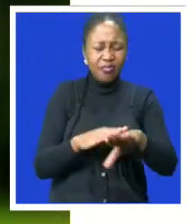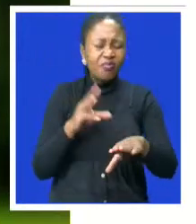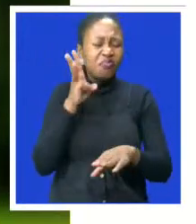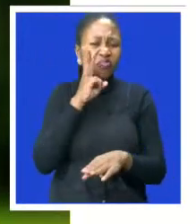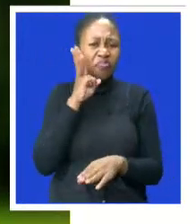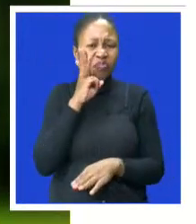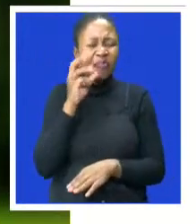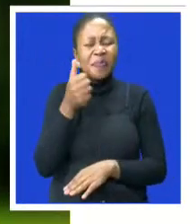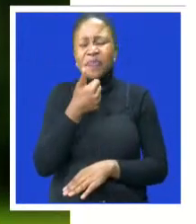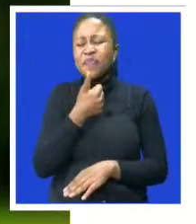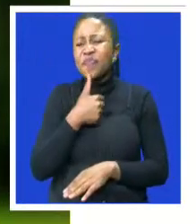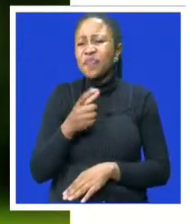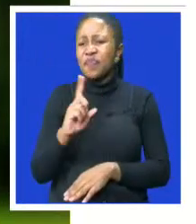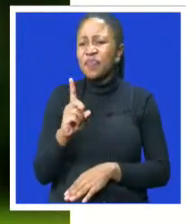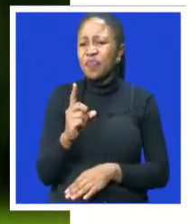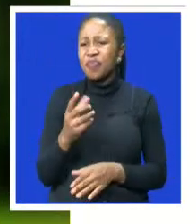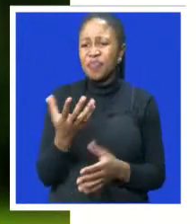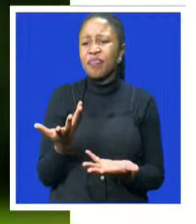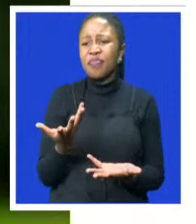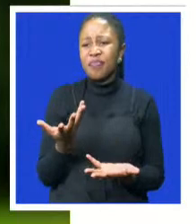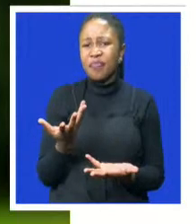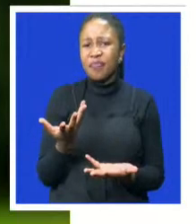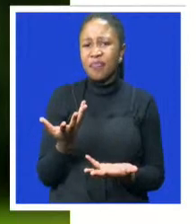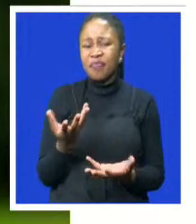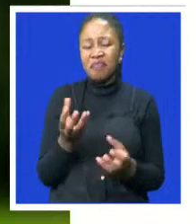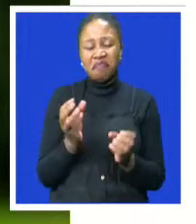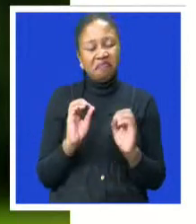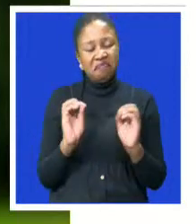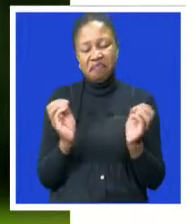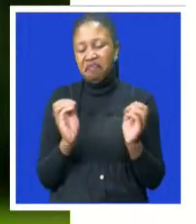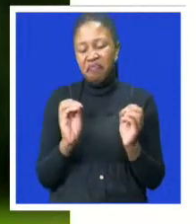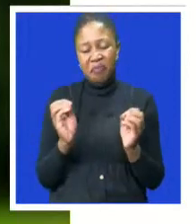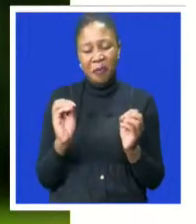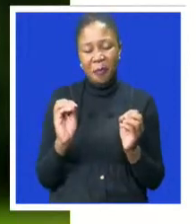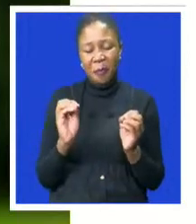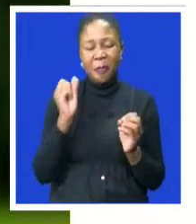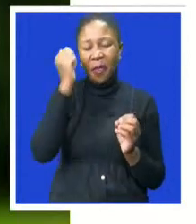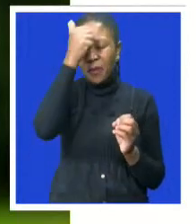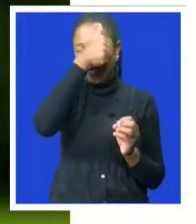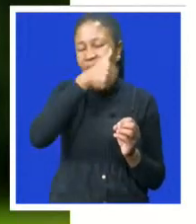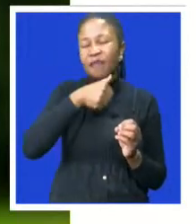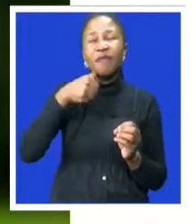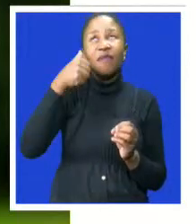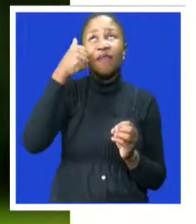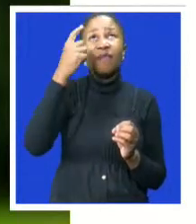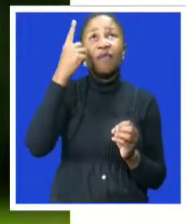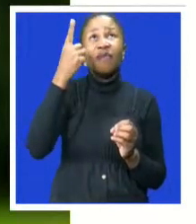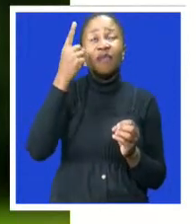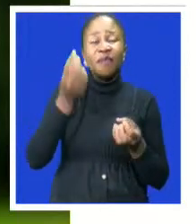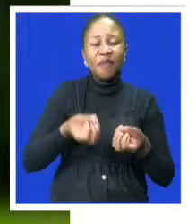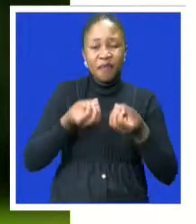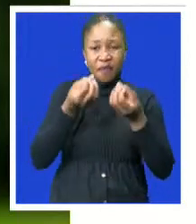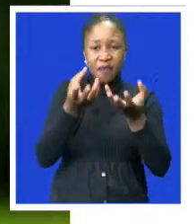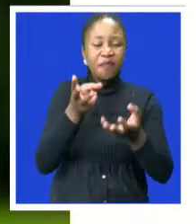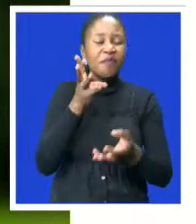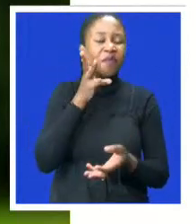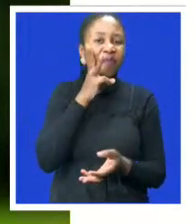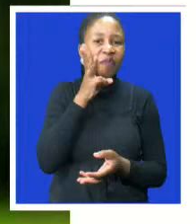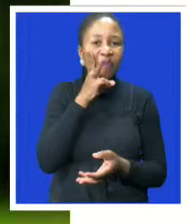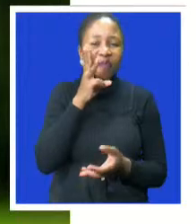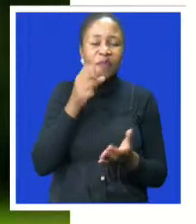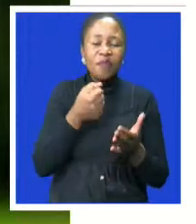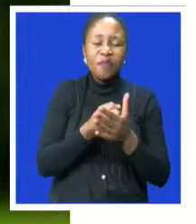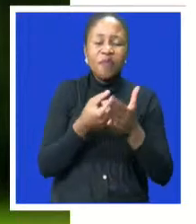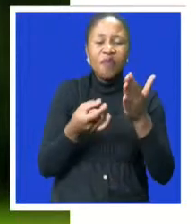Nothing. So God provides water to make sure that we plant our gardens and have